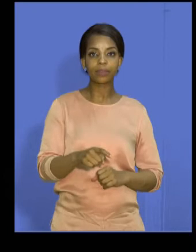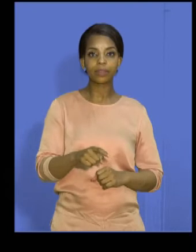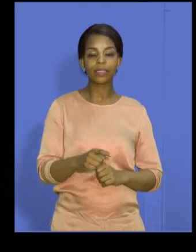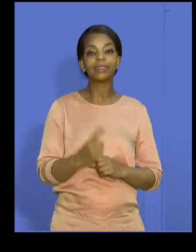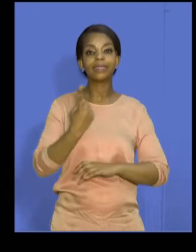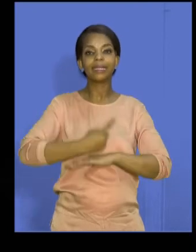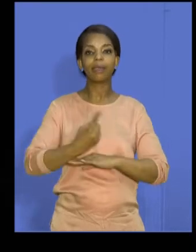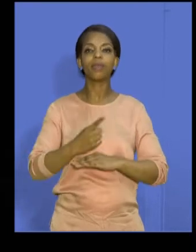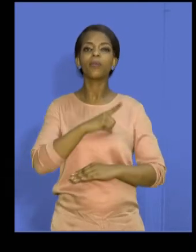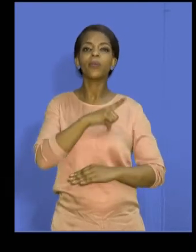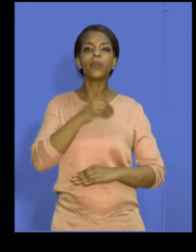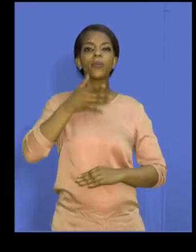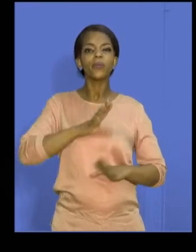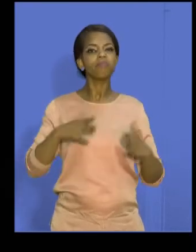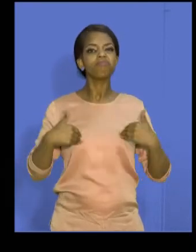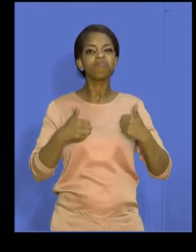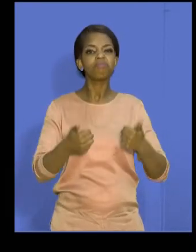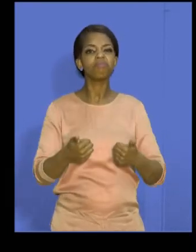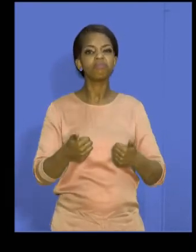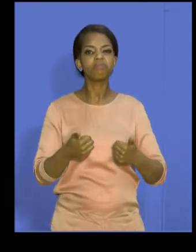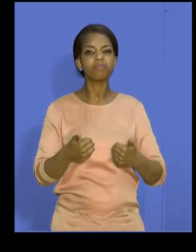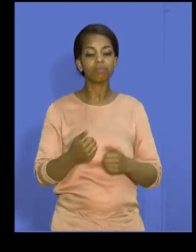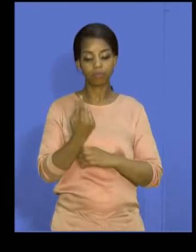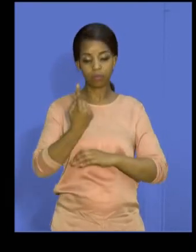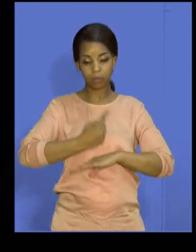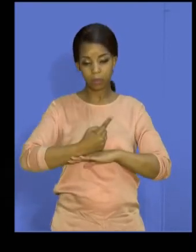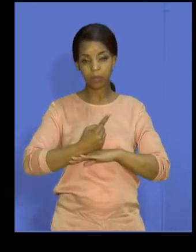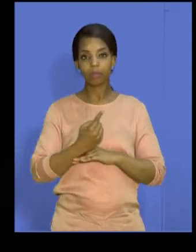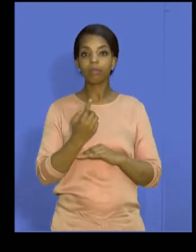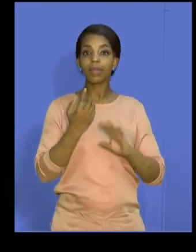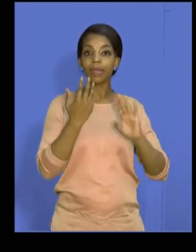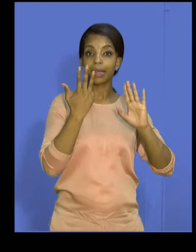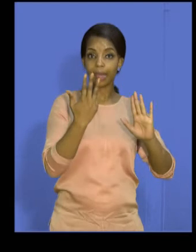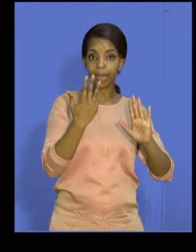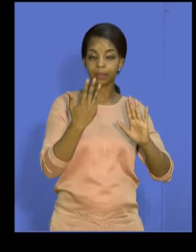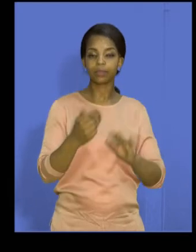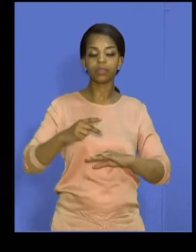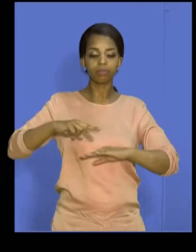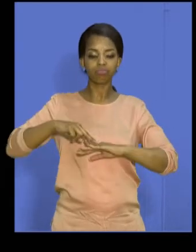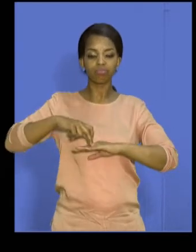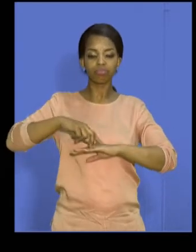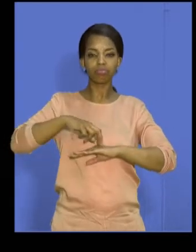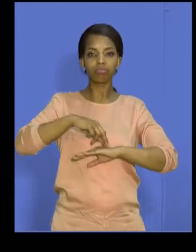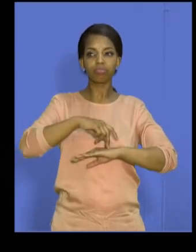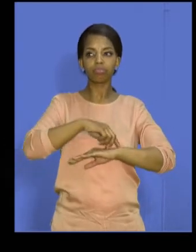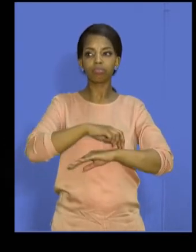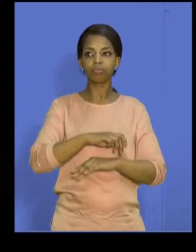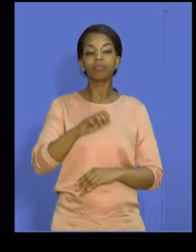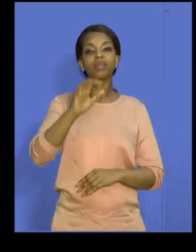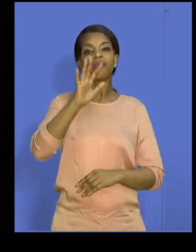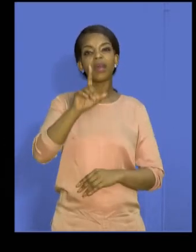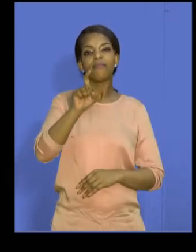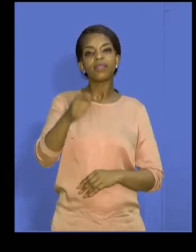9th day, they walk 5.1. Was there a change there? Think about that. On the 10th